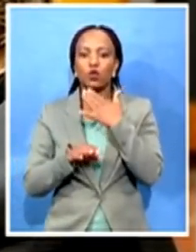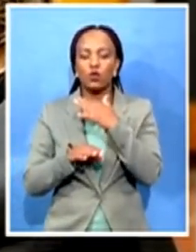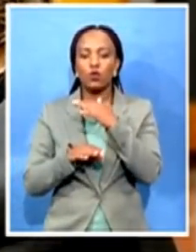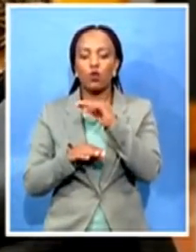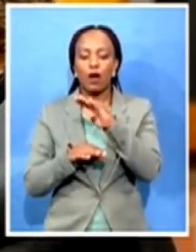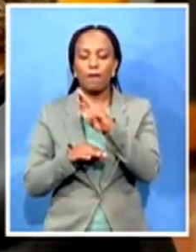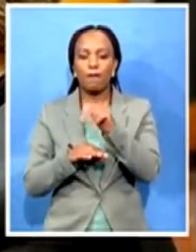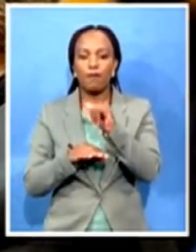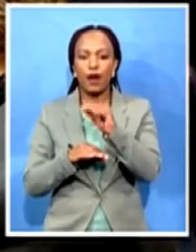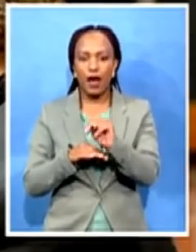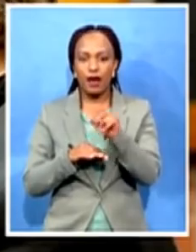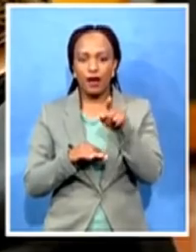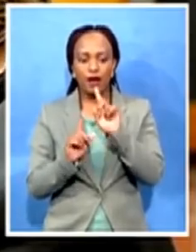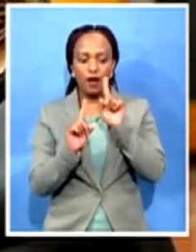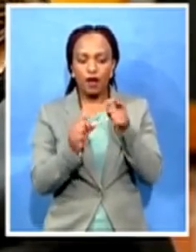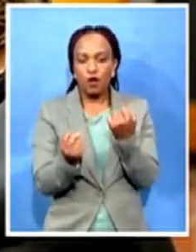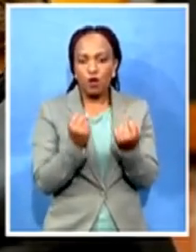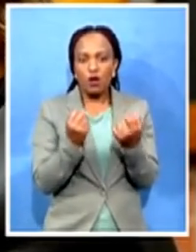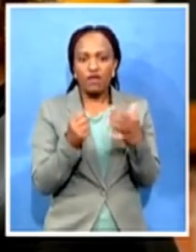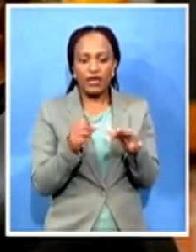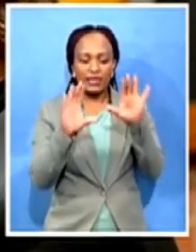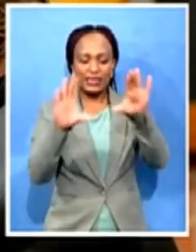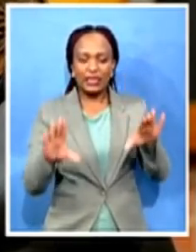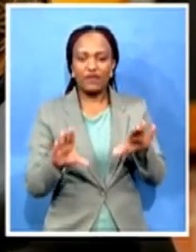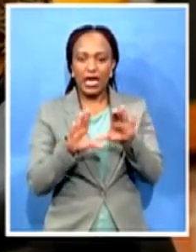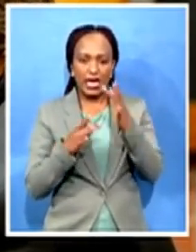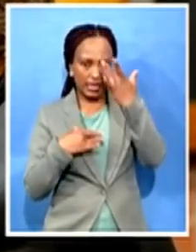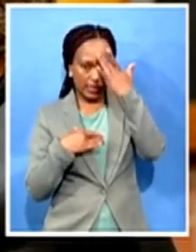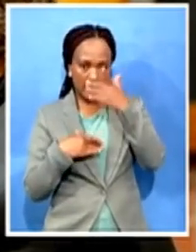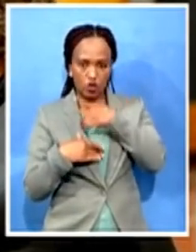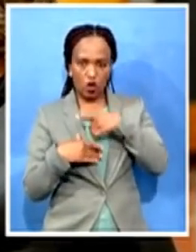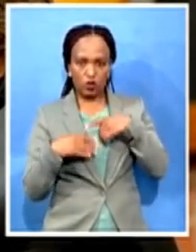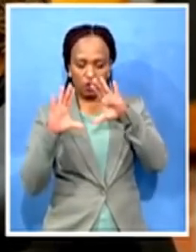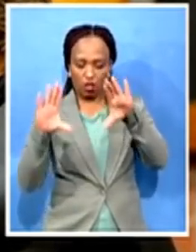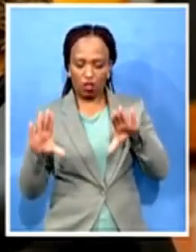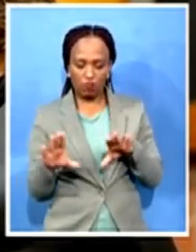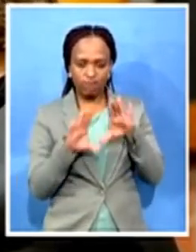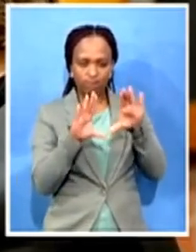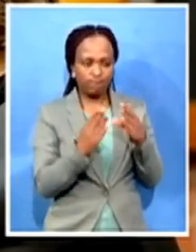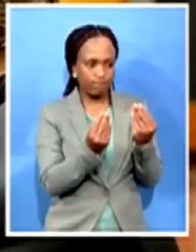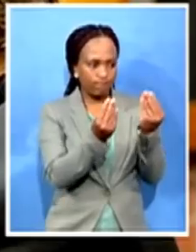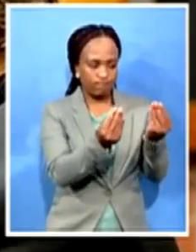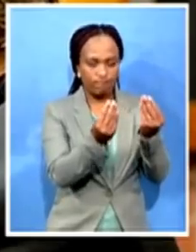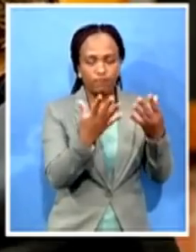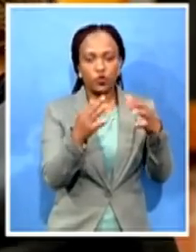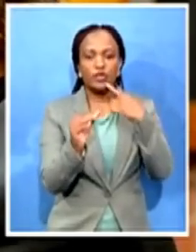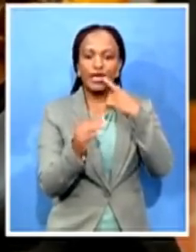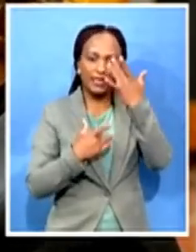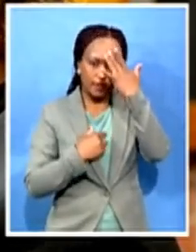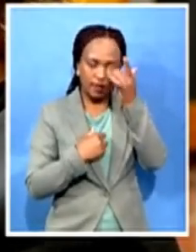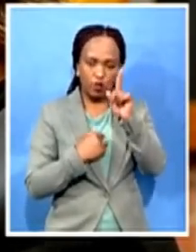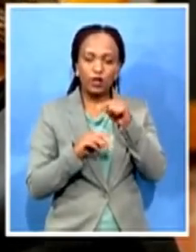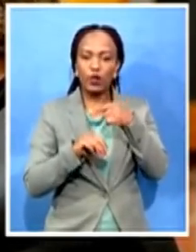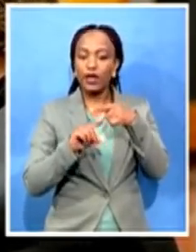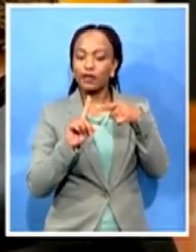medical certificates setting out what the medical condition was, the fact that Mr. Agrizzi had been hospitalized and is now